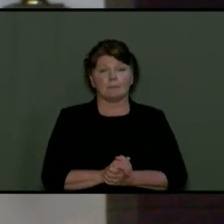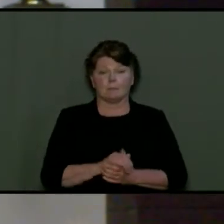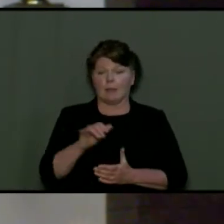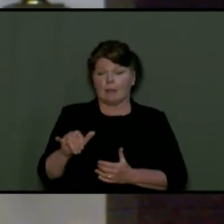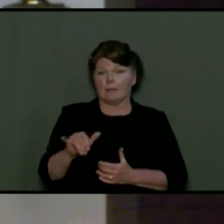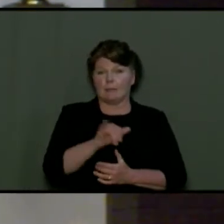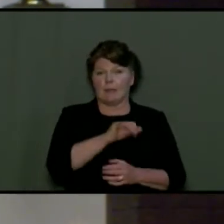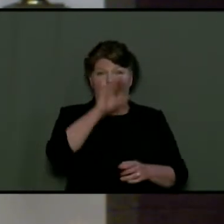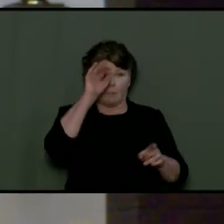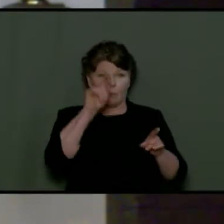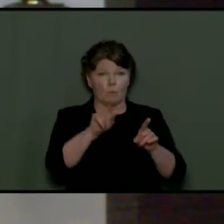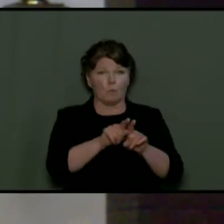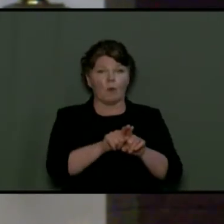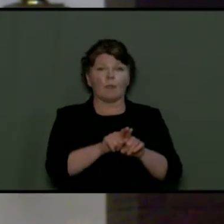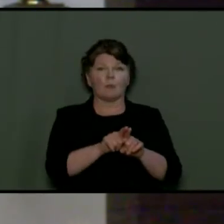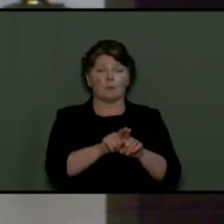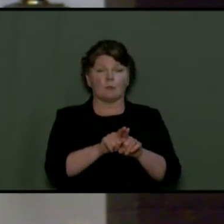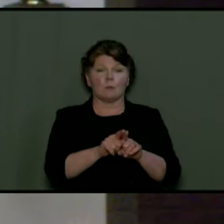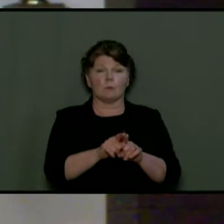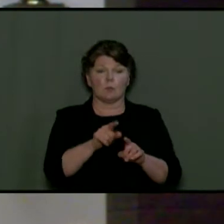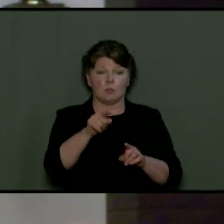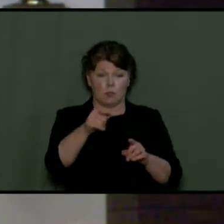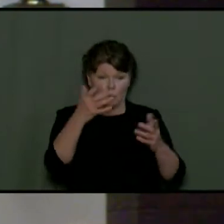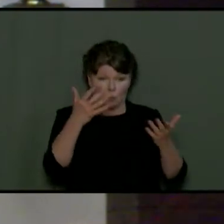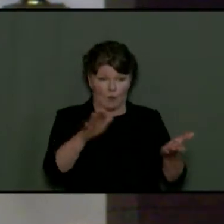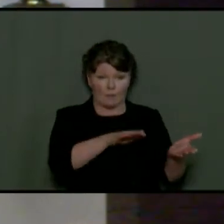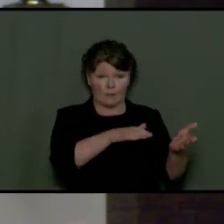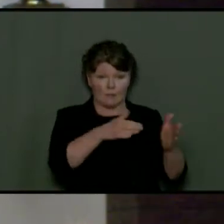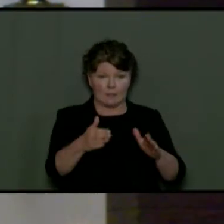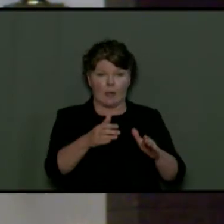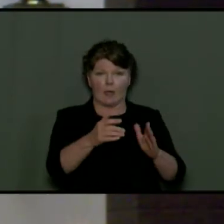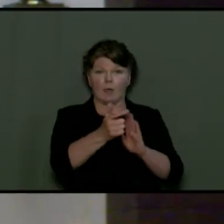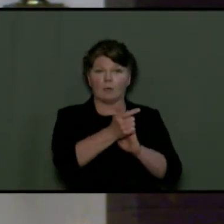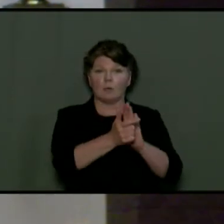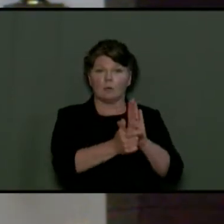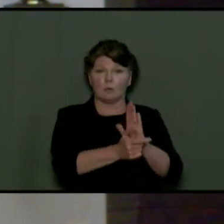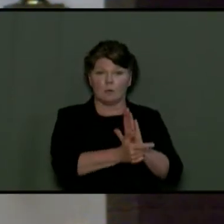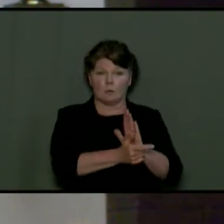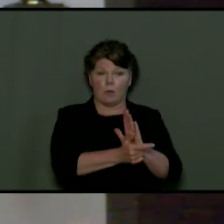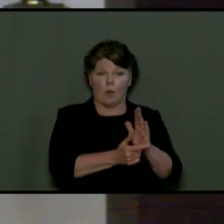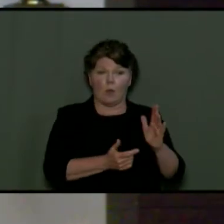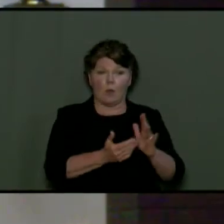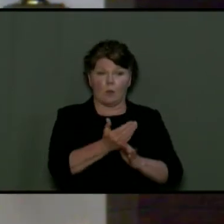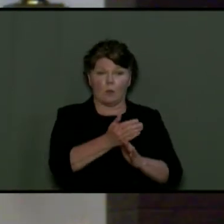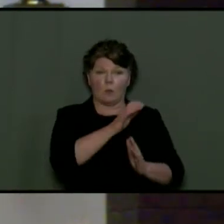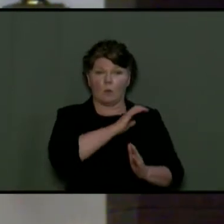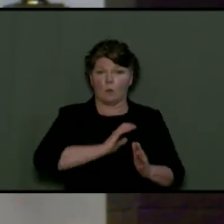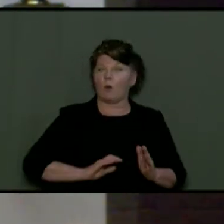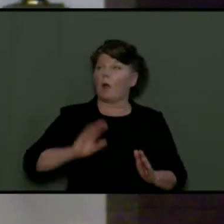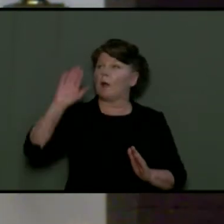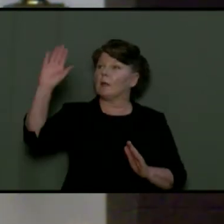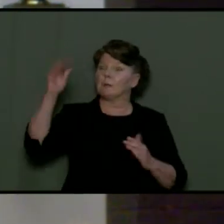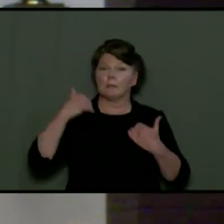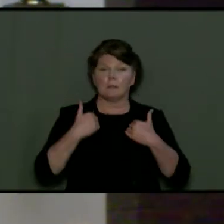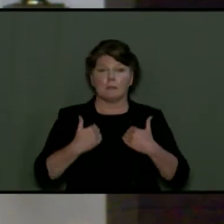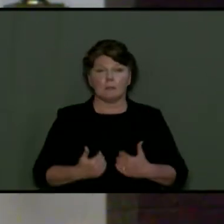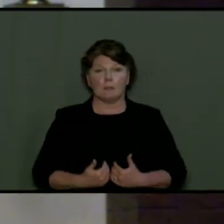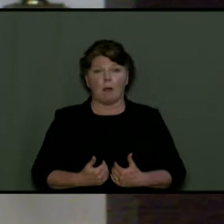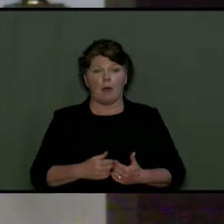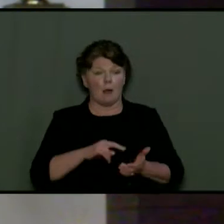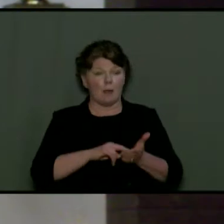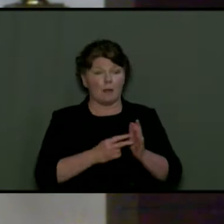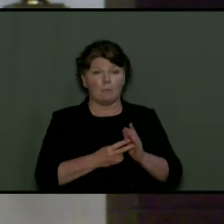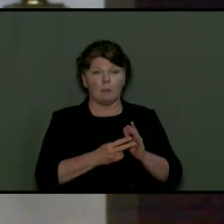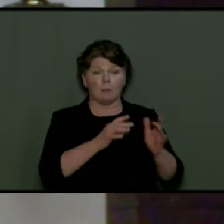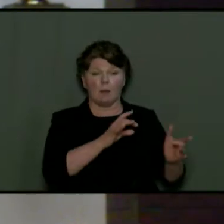Likewise, my brothers, you have died to the law through the body of Christ, so that you may